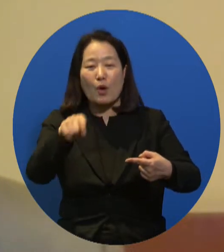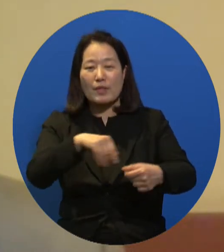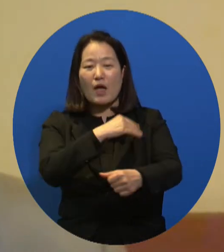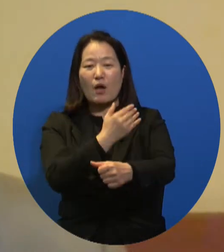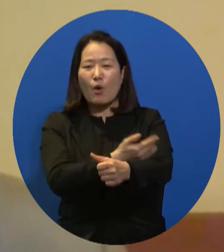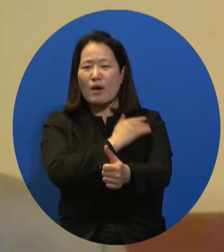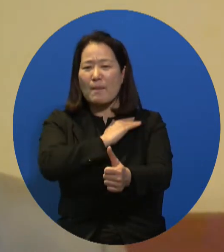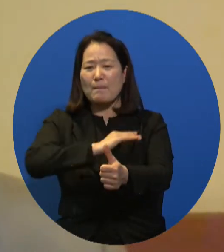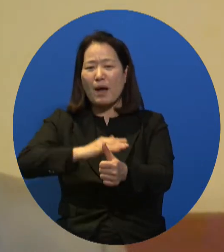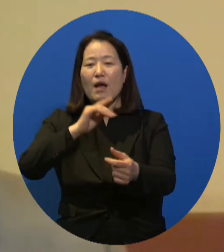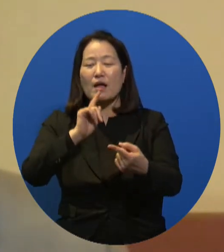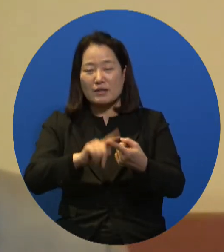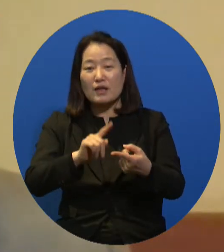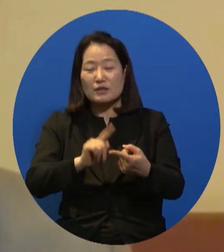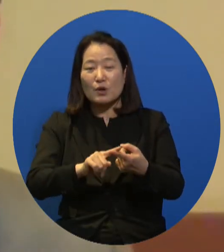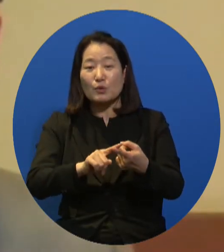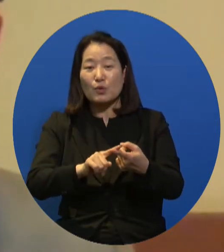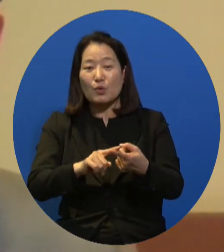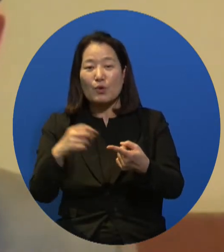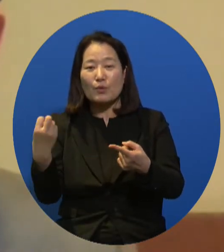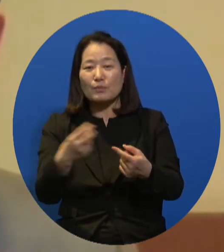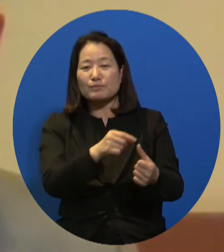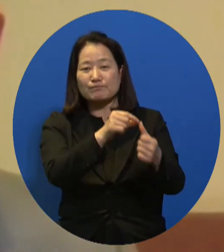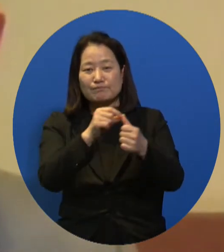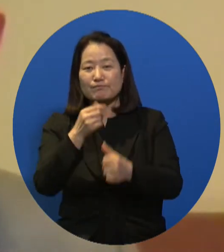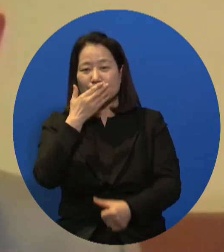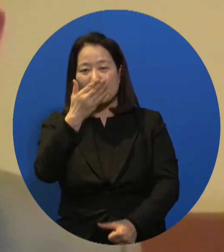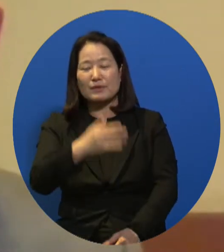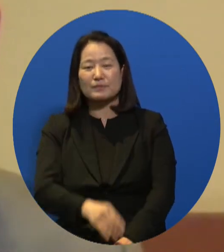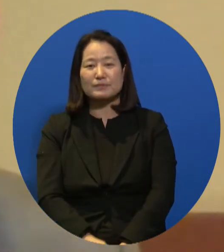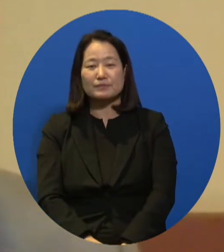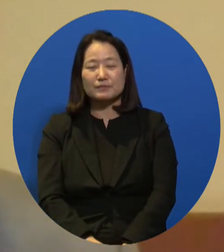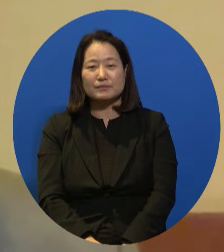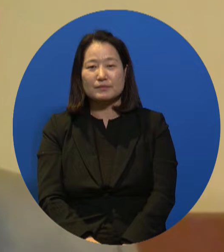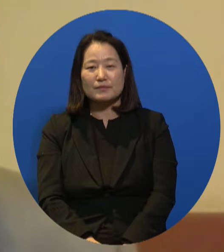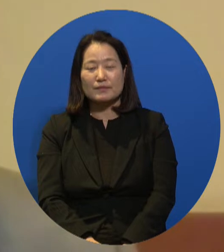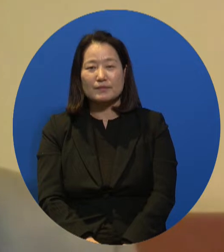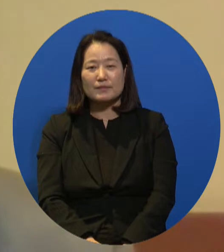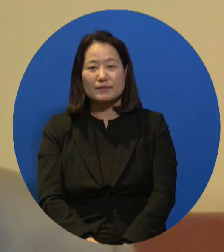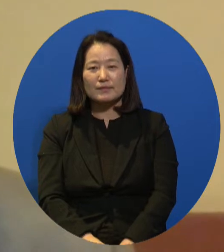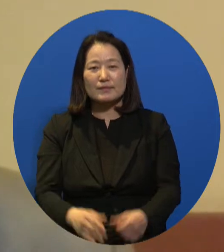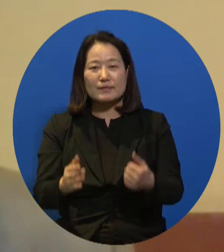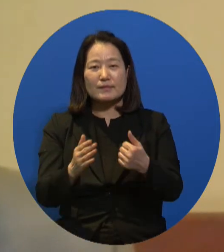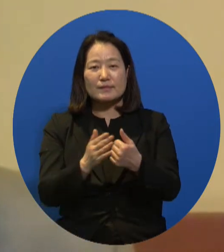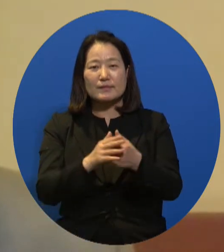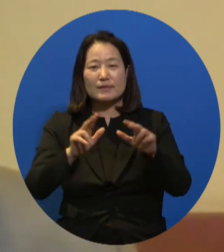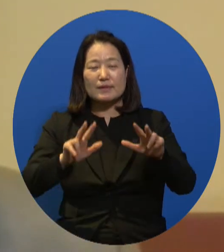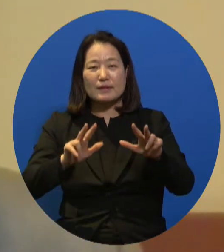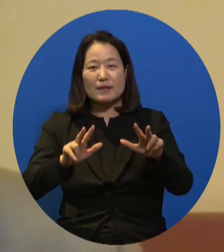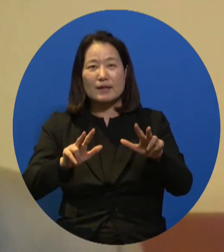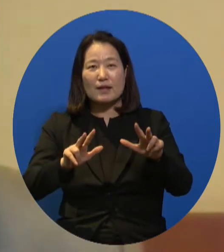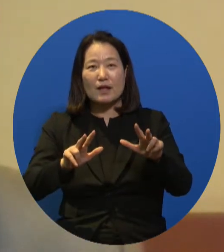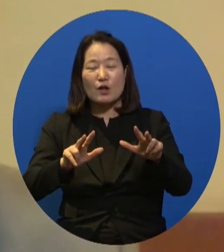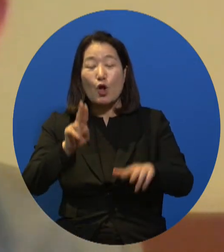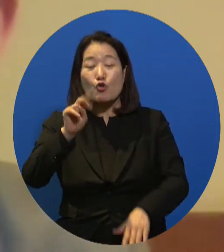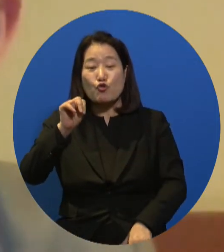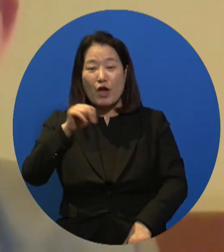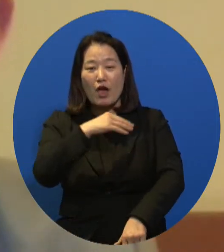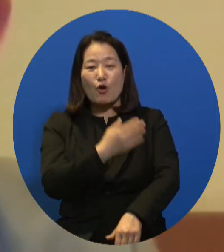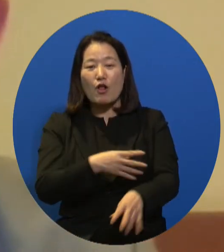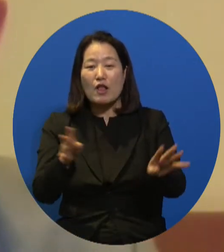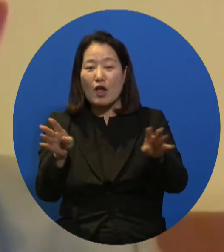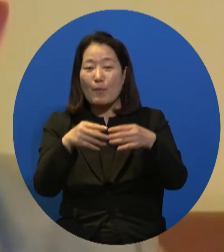committee to address what are called grave and systematic violations of the convention under the inquiry